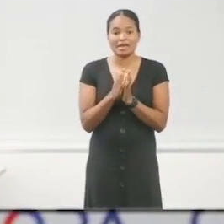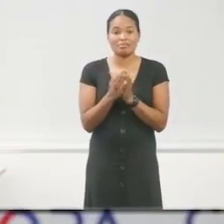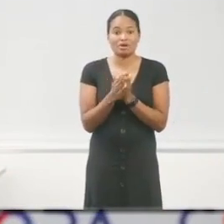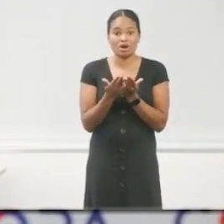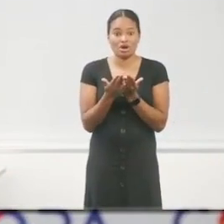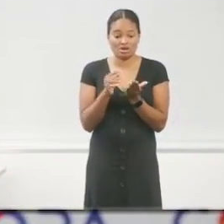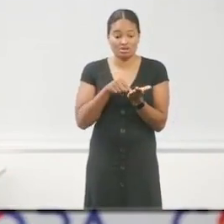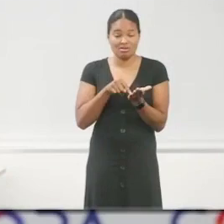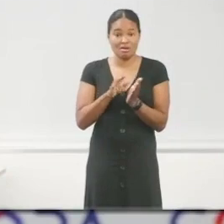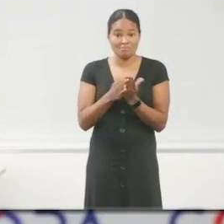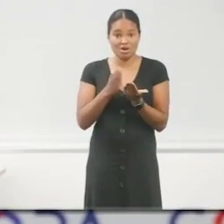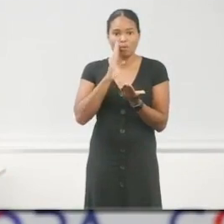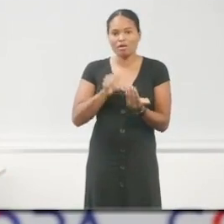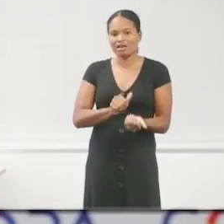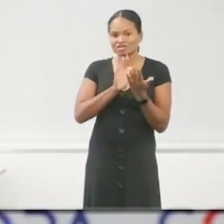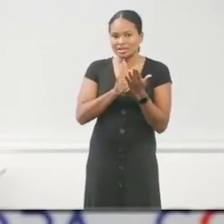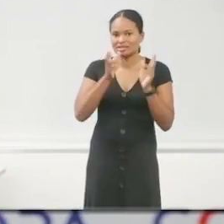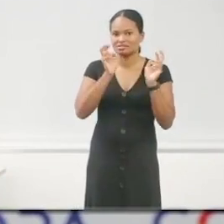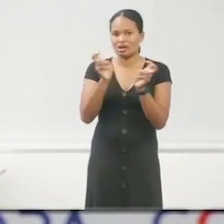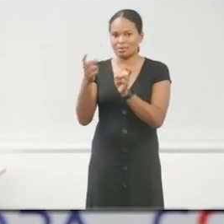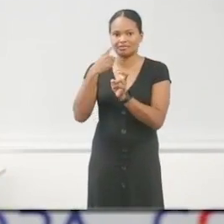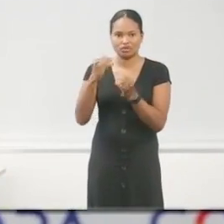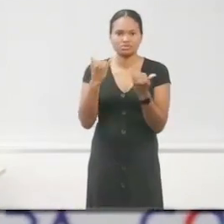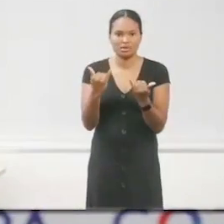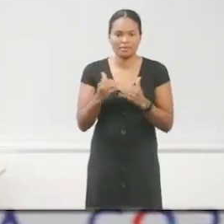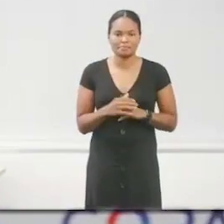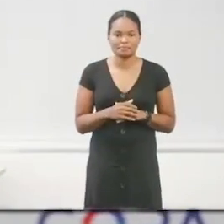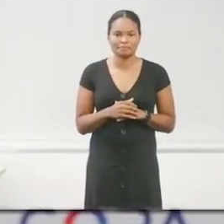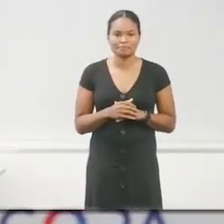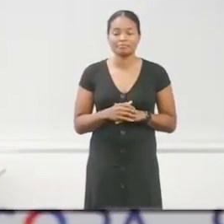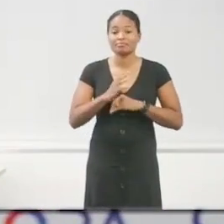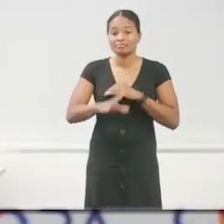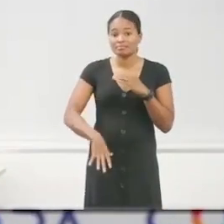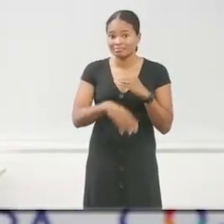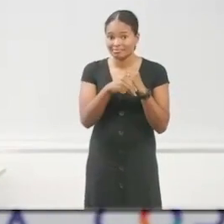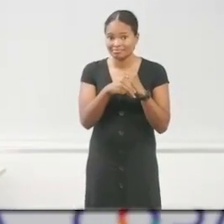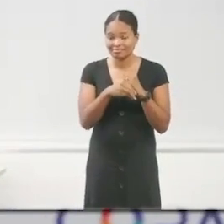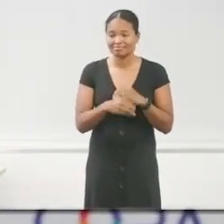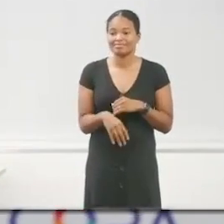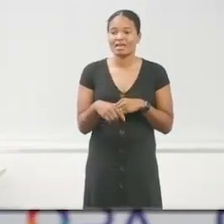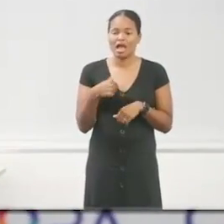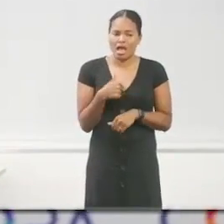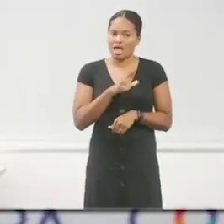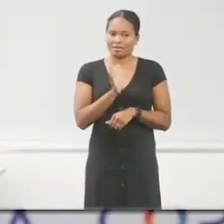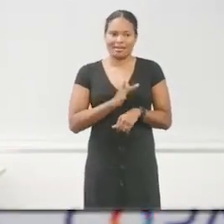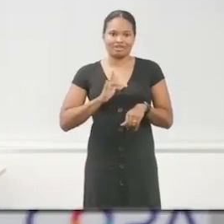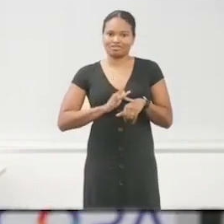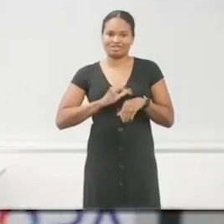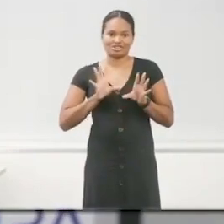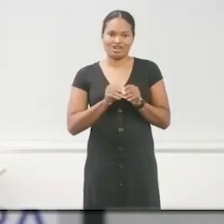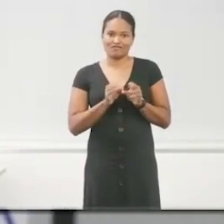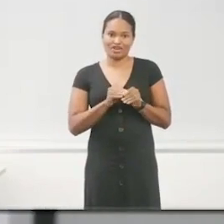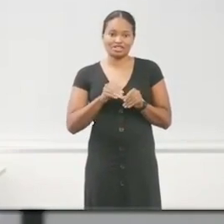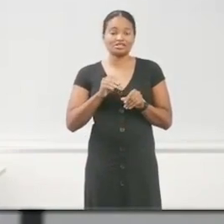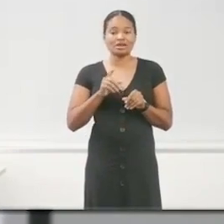that we're going to talk about today. In addition to that, I've never gone to a conference where I've got such a cool